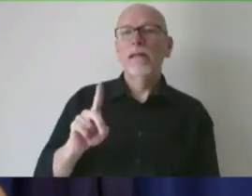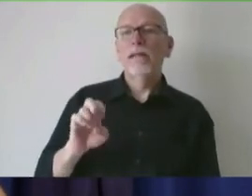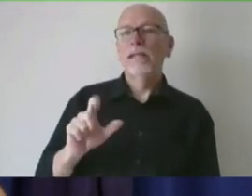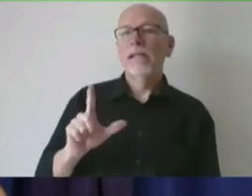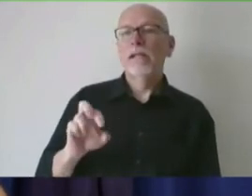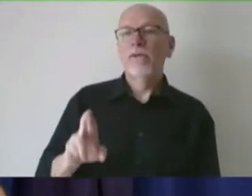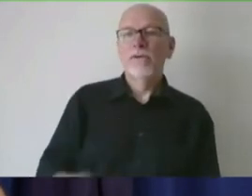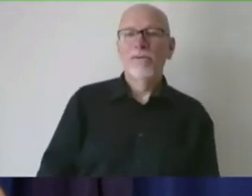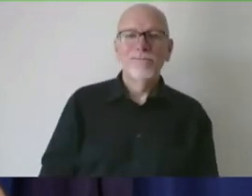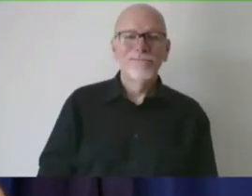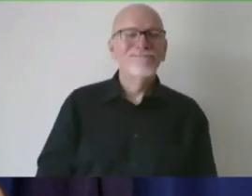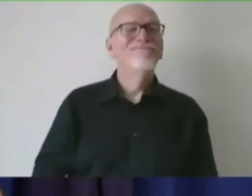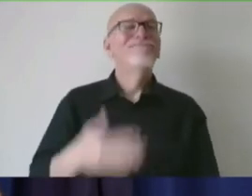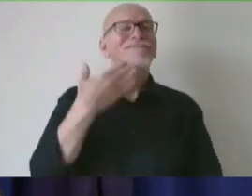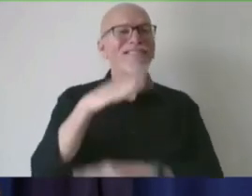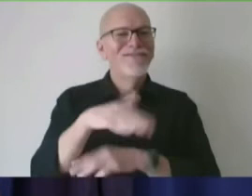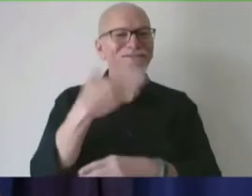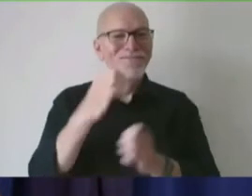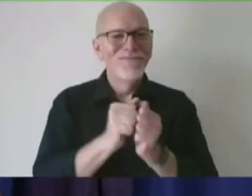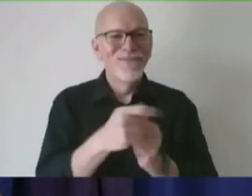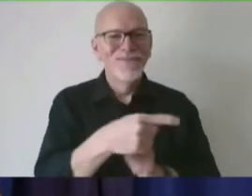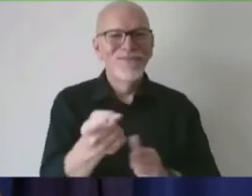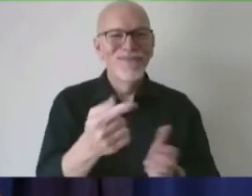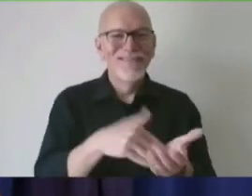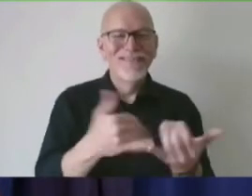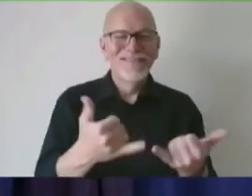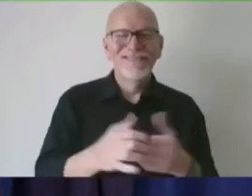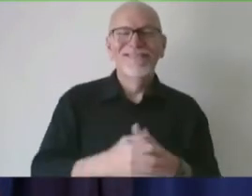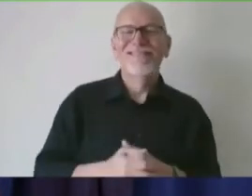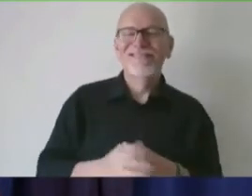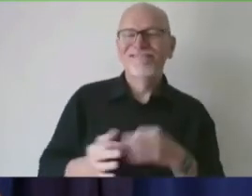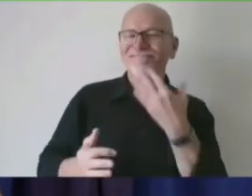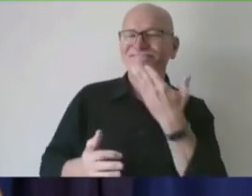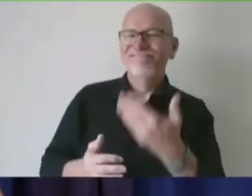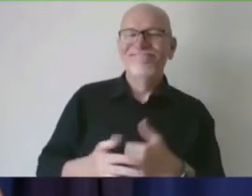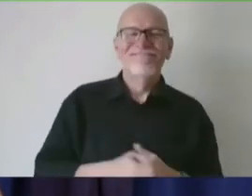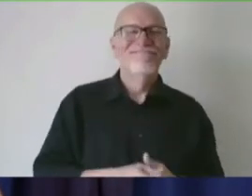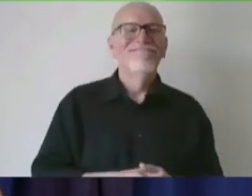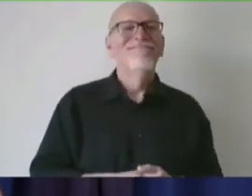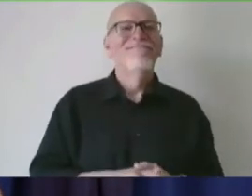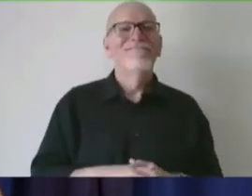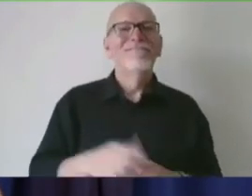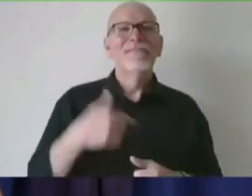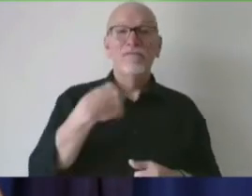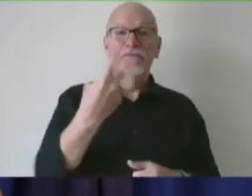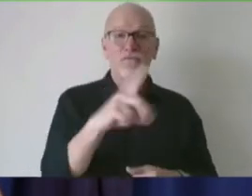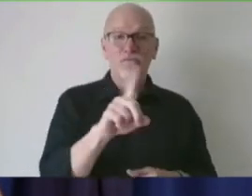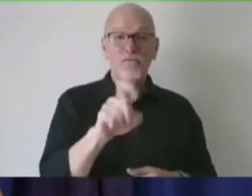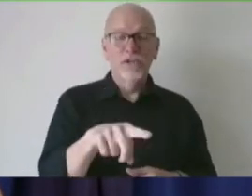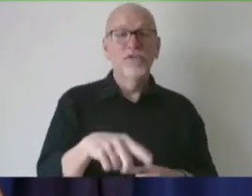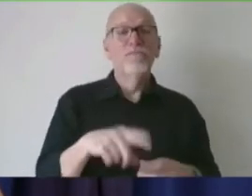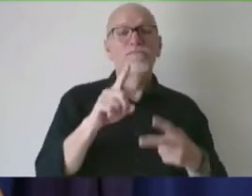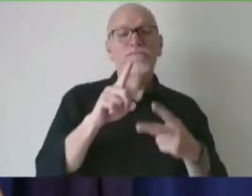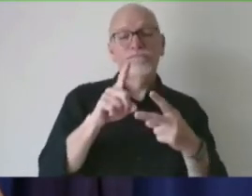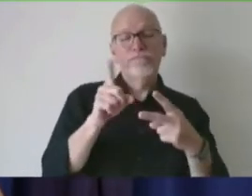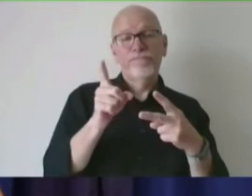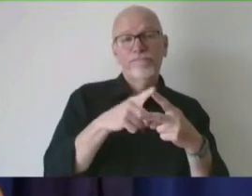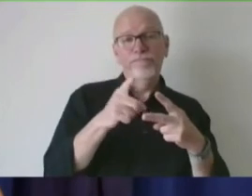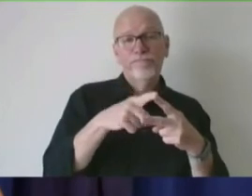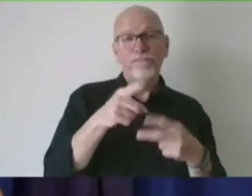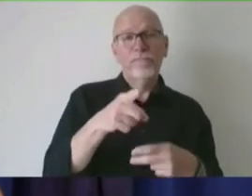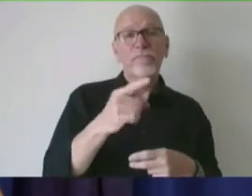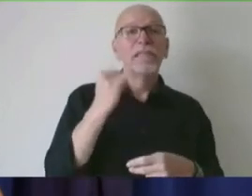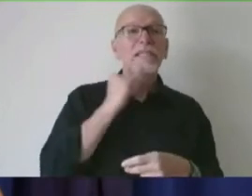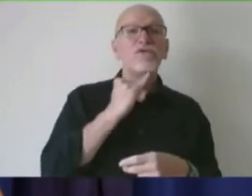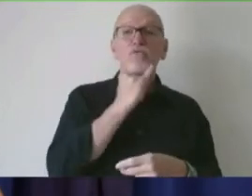Good afternoon. Good to be with you again here. Thanks, Rob. Thanks. I had two questions. My first question is, Israel